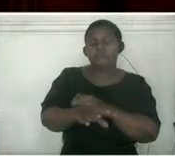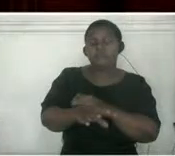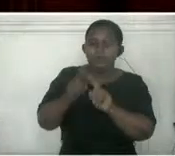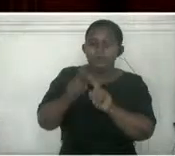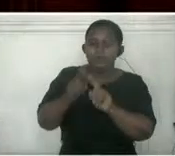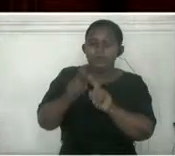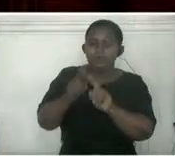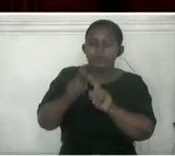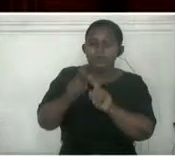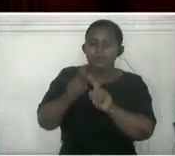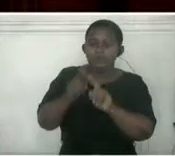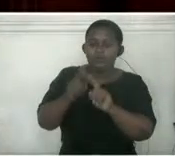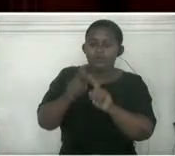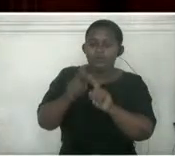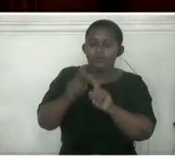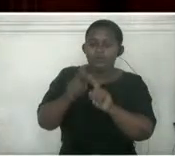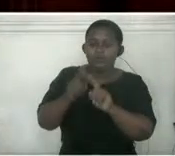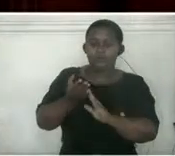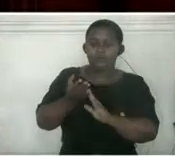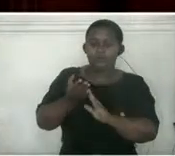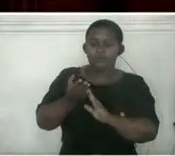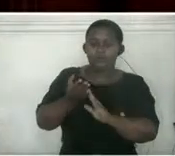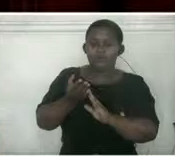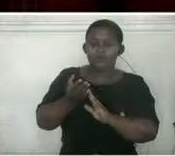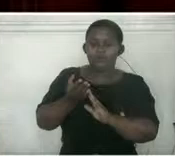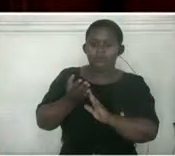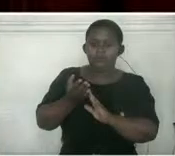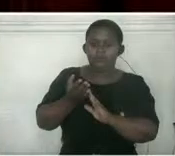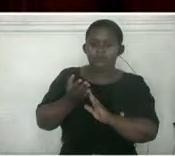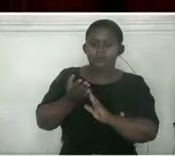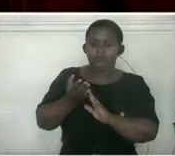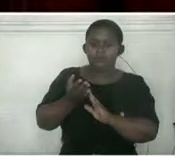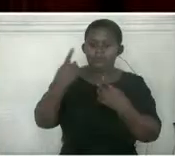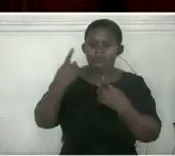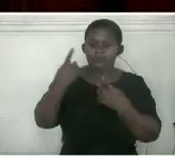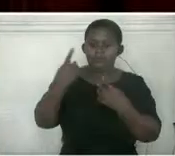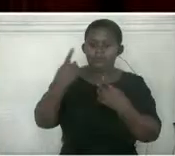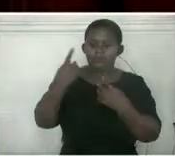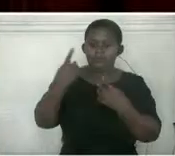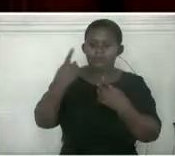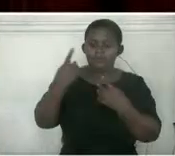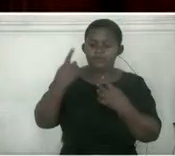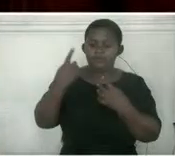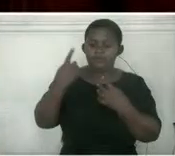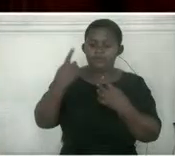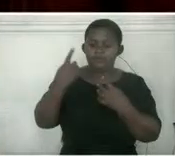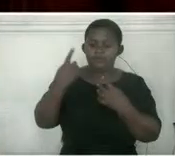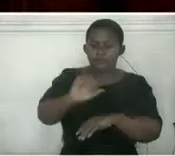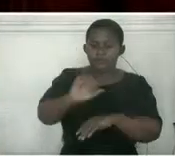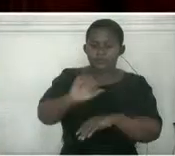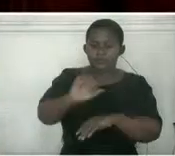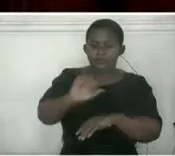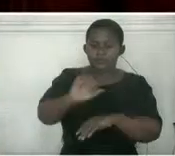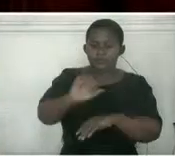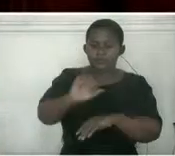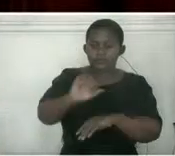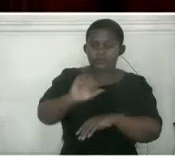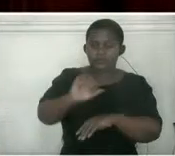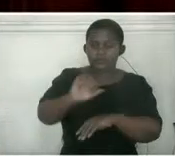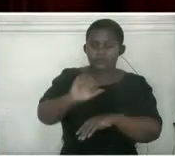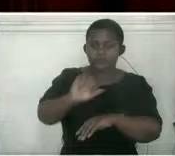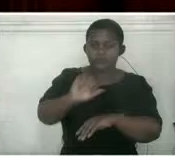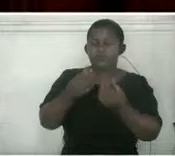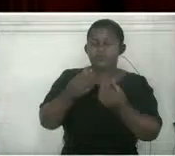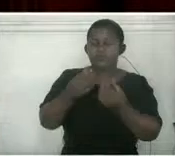potential from this untapped market, from the implementation of African continent free